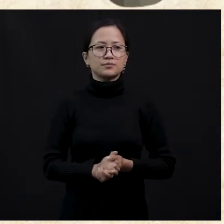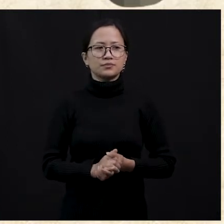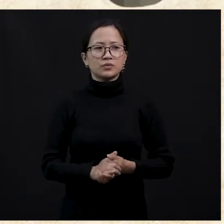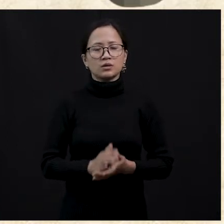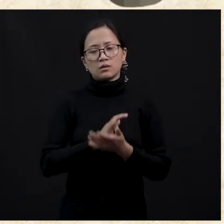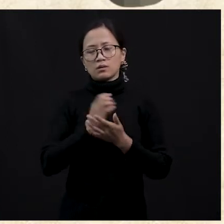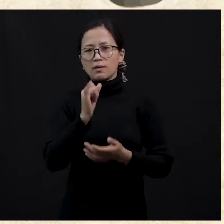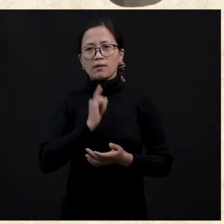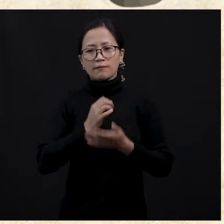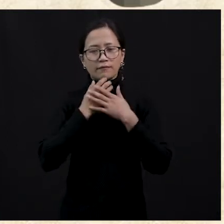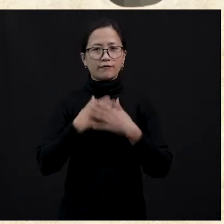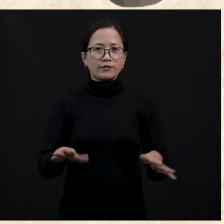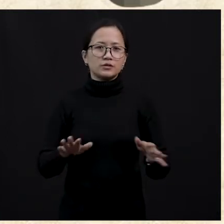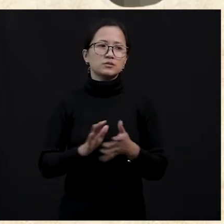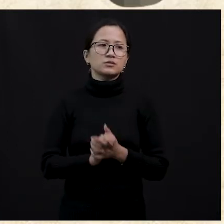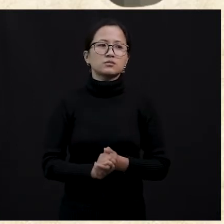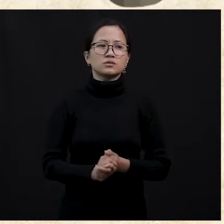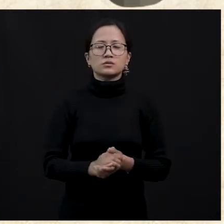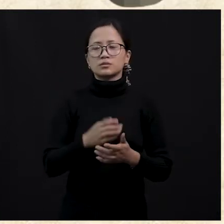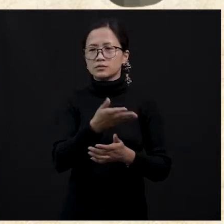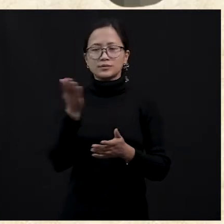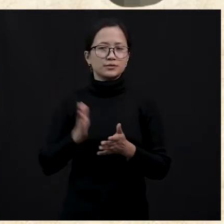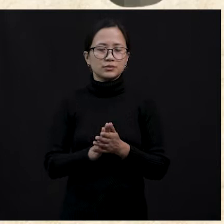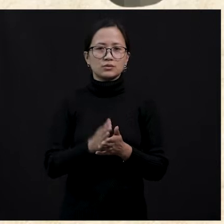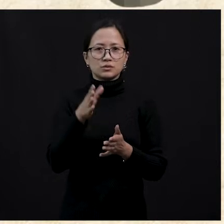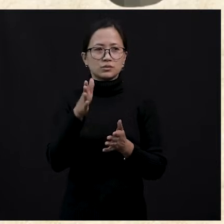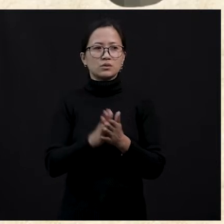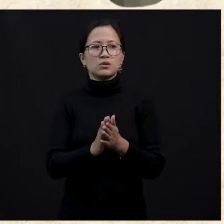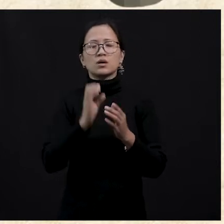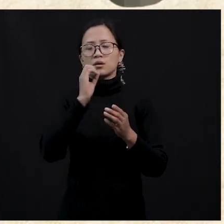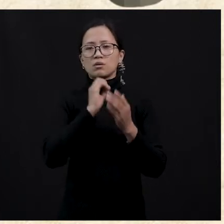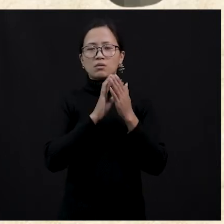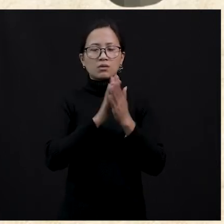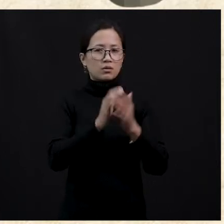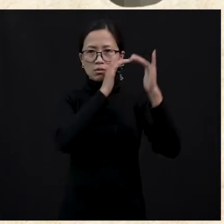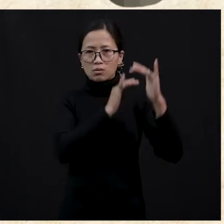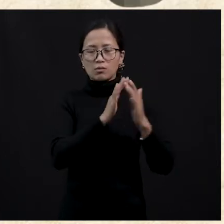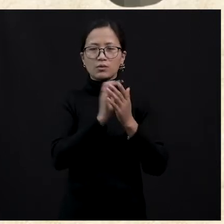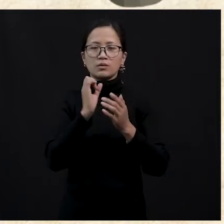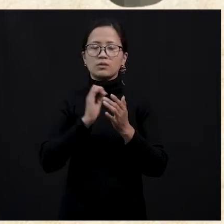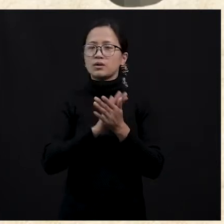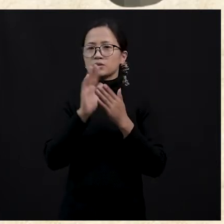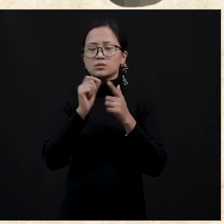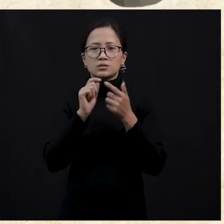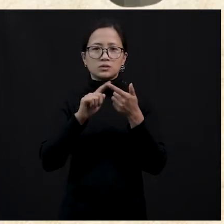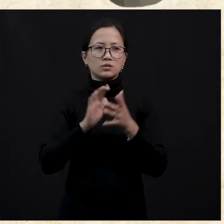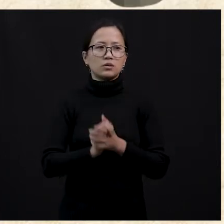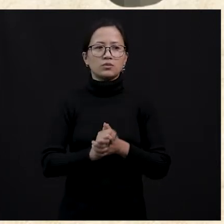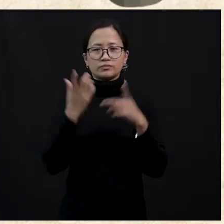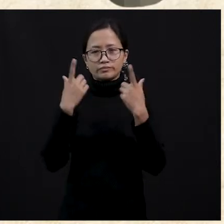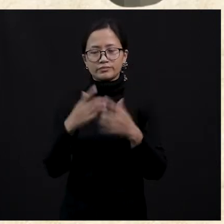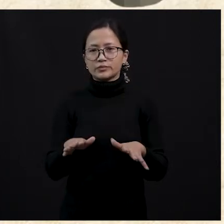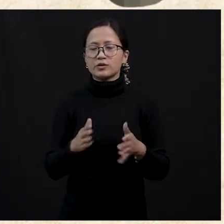I'm finished. There is no hope left. Poor Bepin Babu. Now what is going to